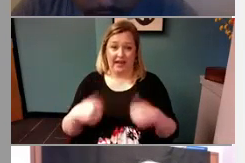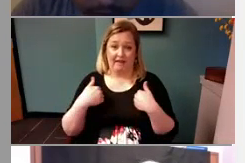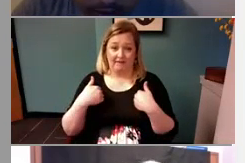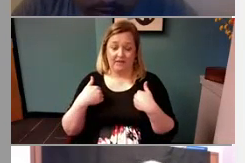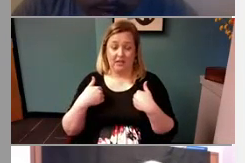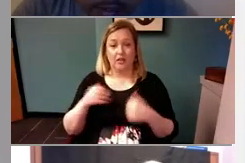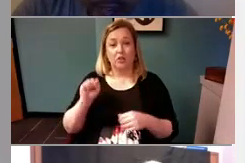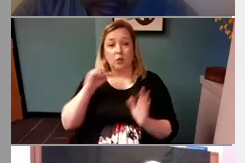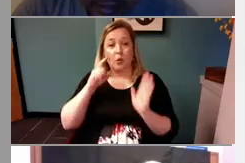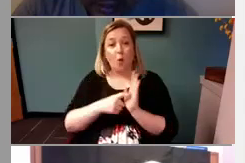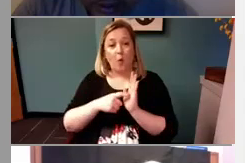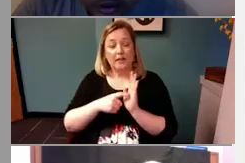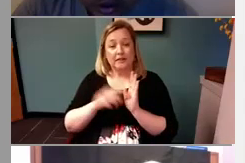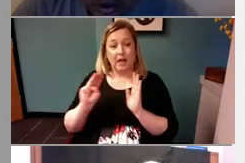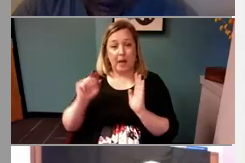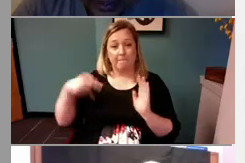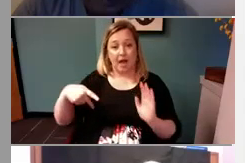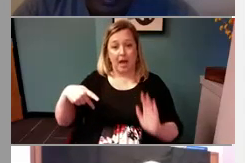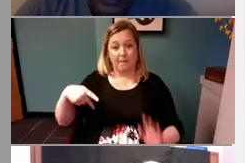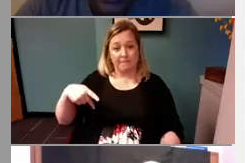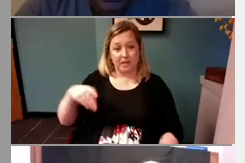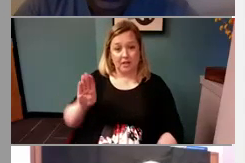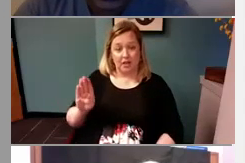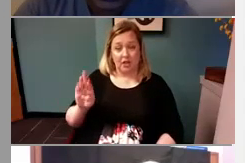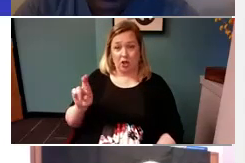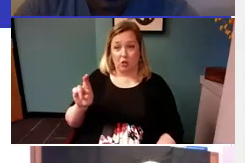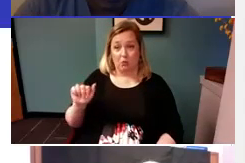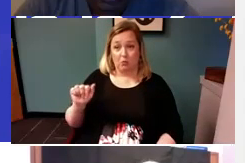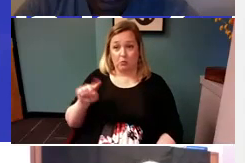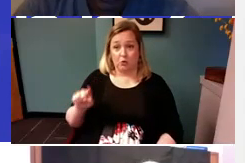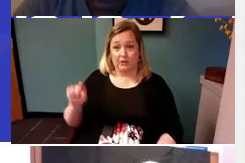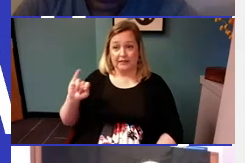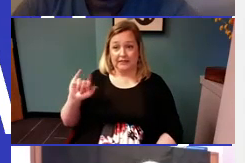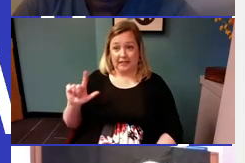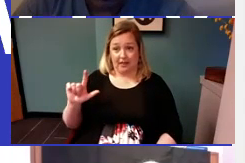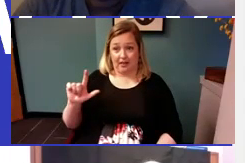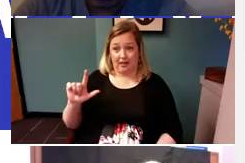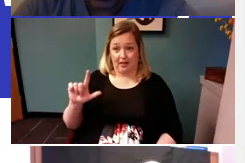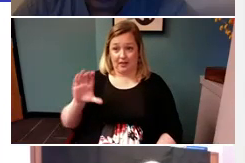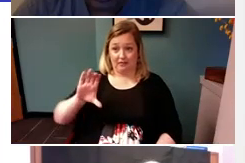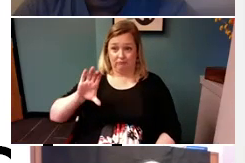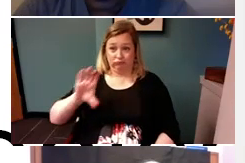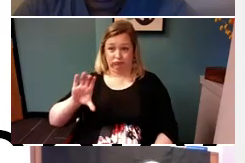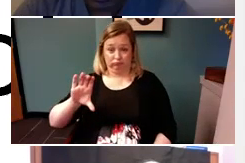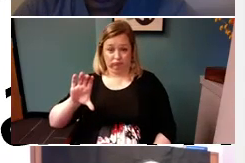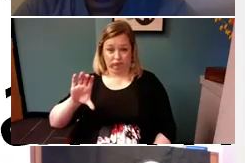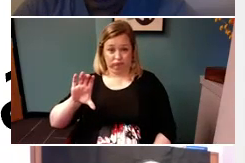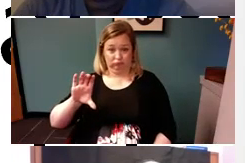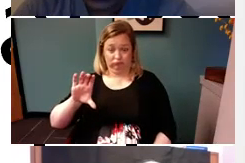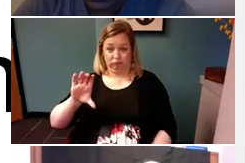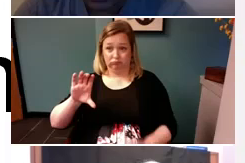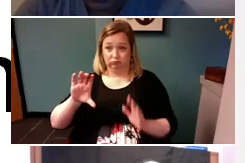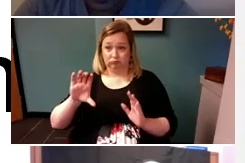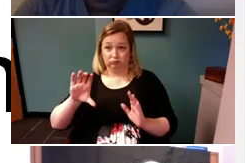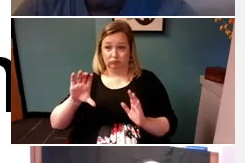here is adjoined by, let's see, I am very bad at geography, so give